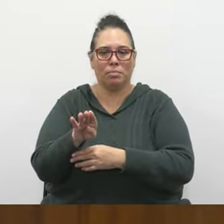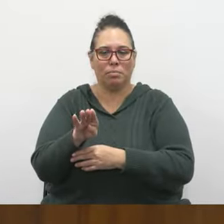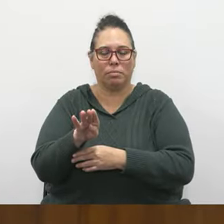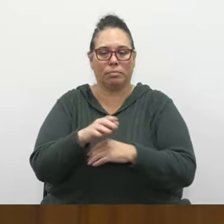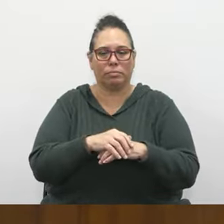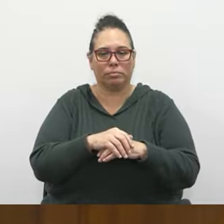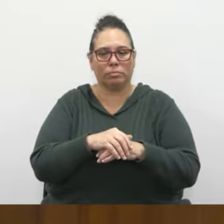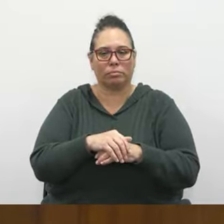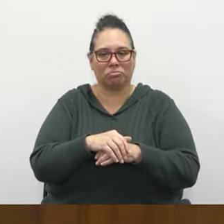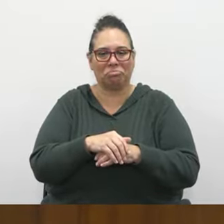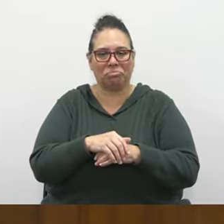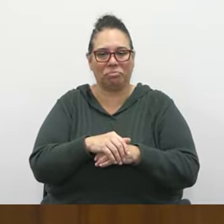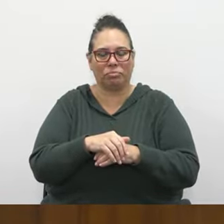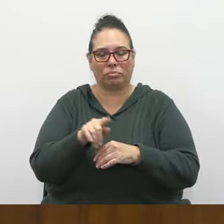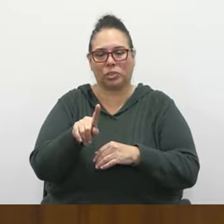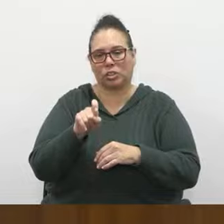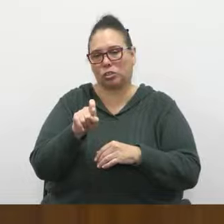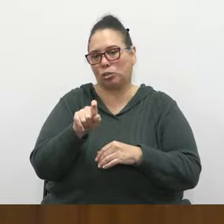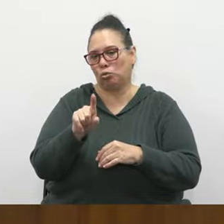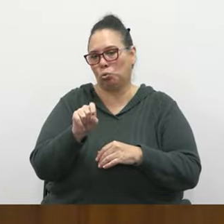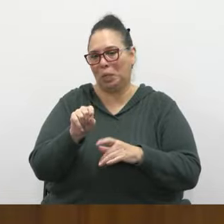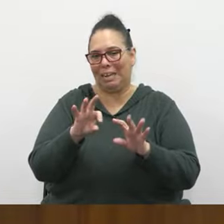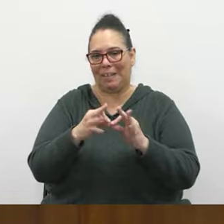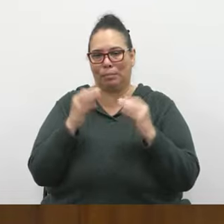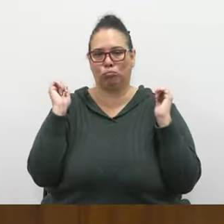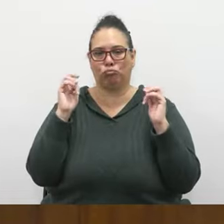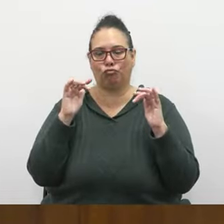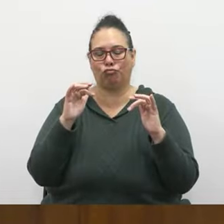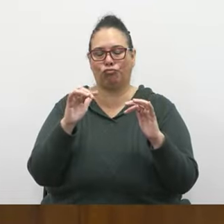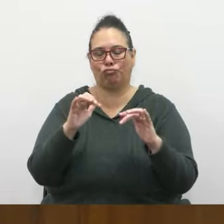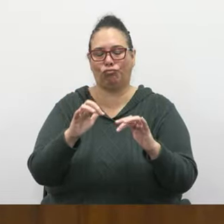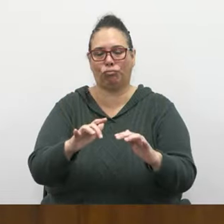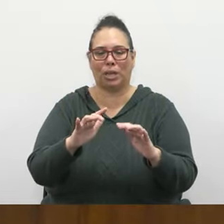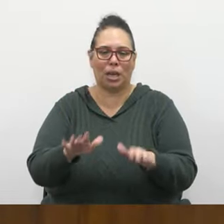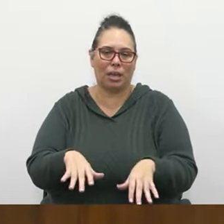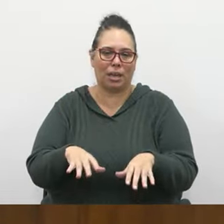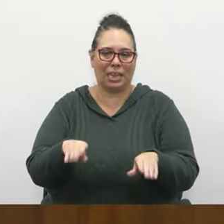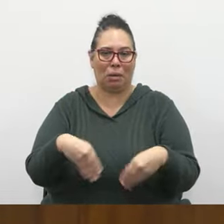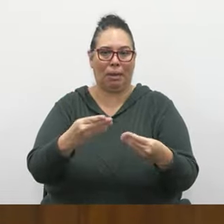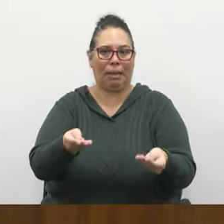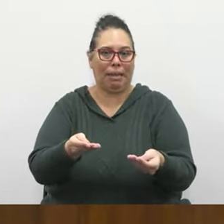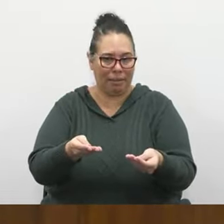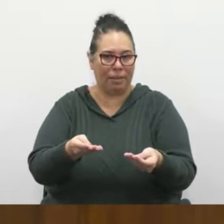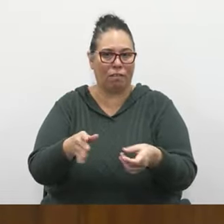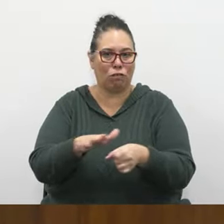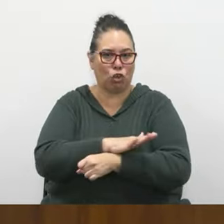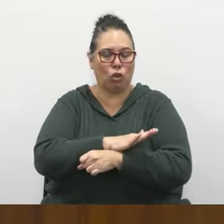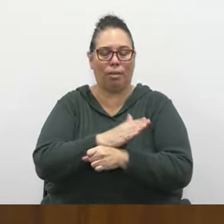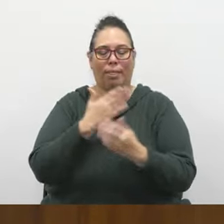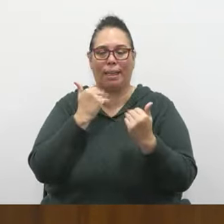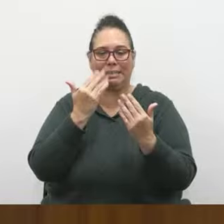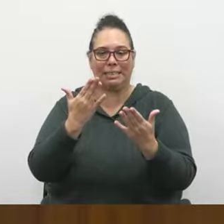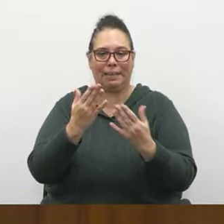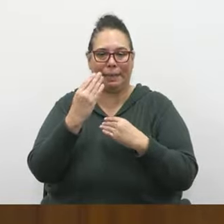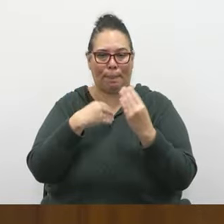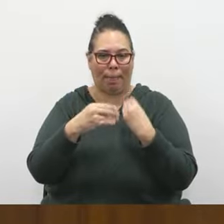and there were over 120 families that were provided full Thanksgiving